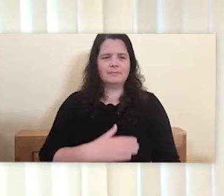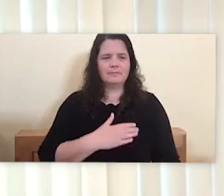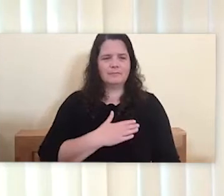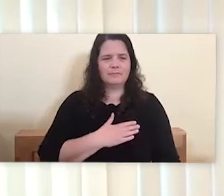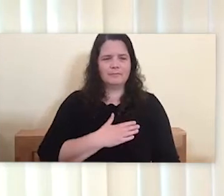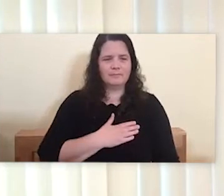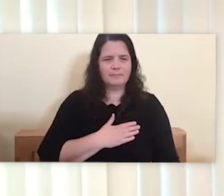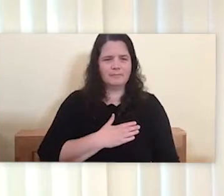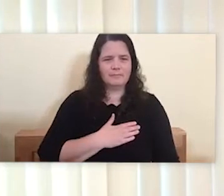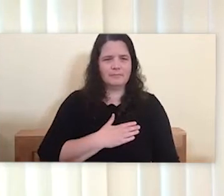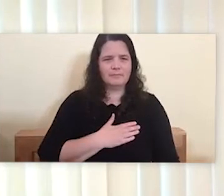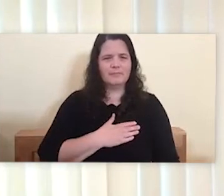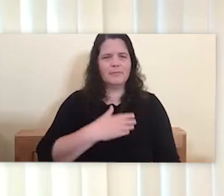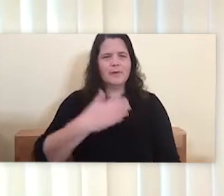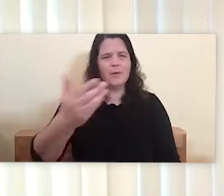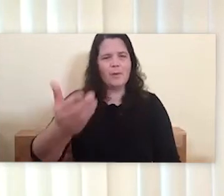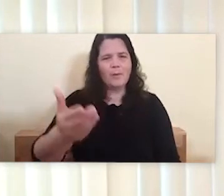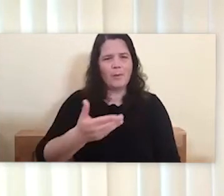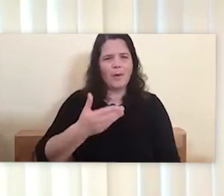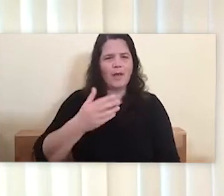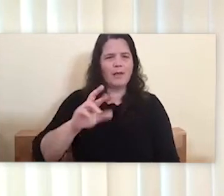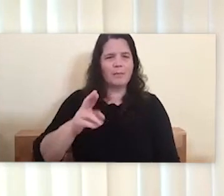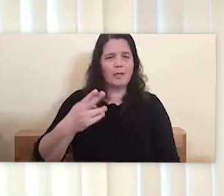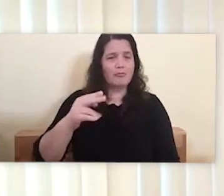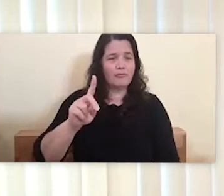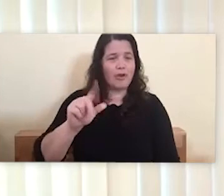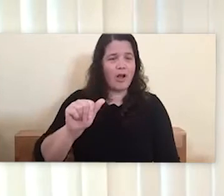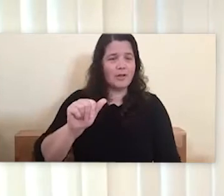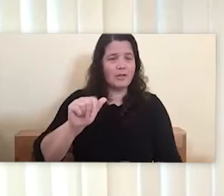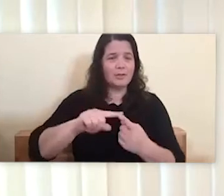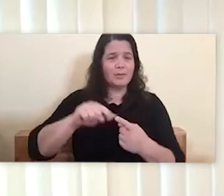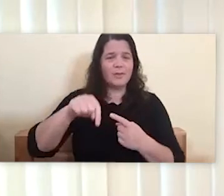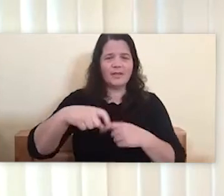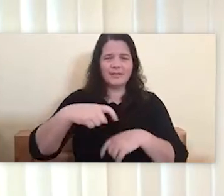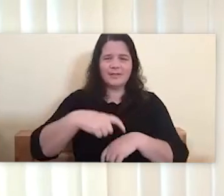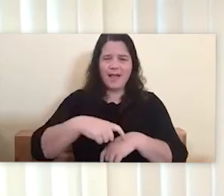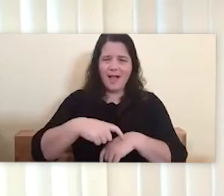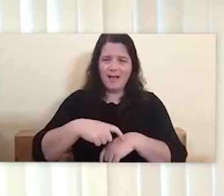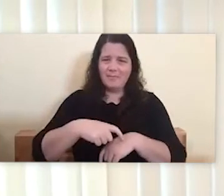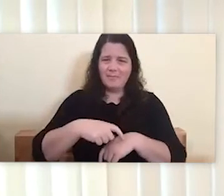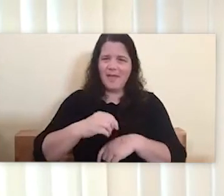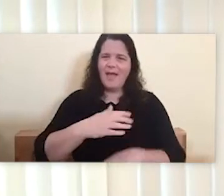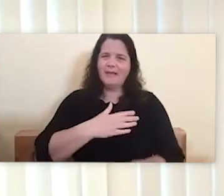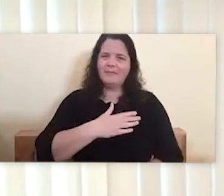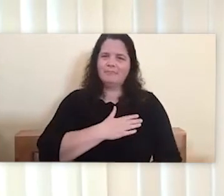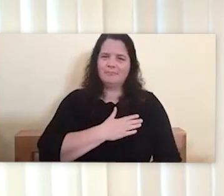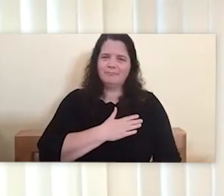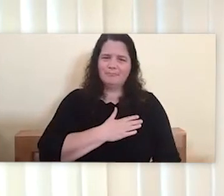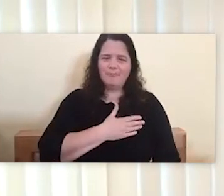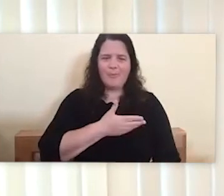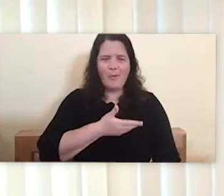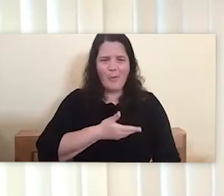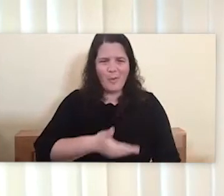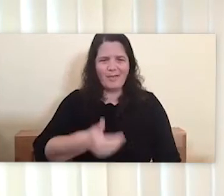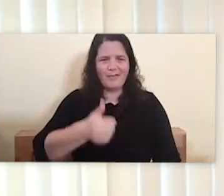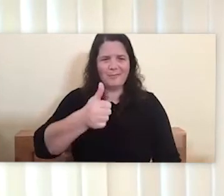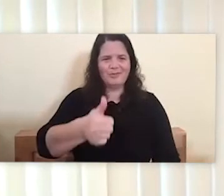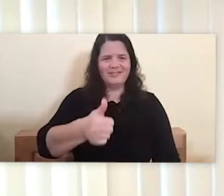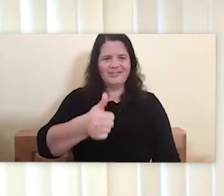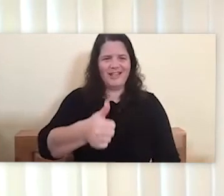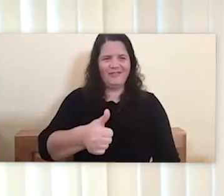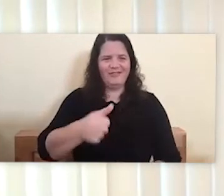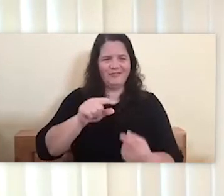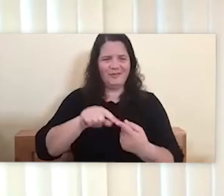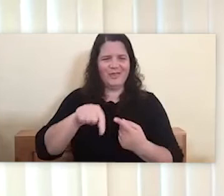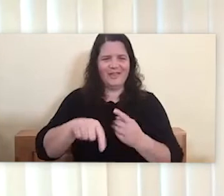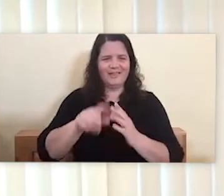Rhonda into our time, perhaps offering that same kind of welcome to yourself in this moment,